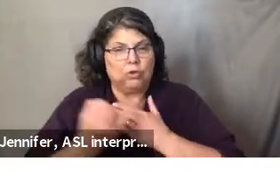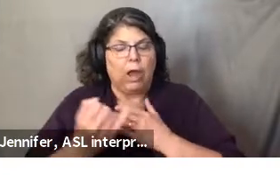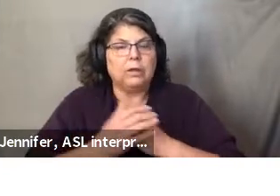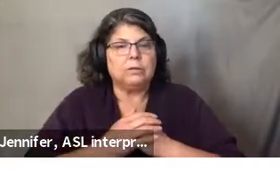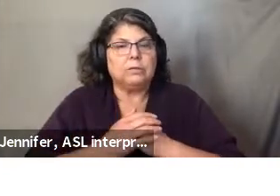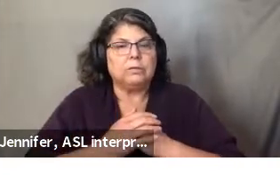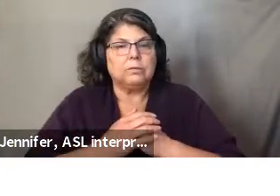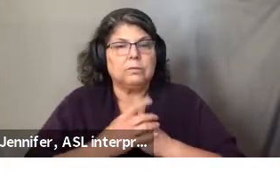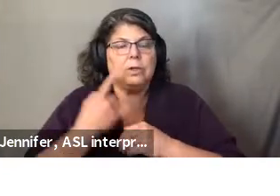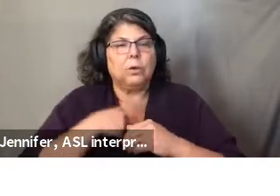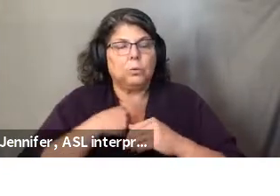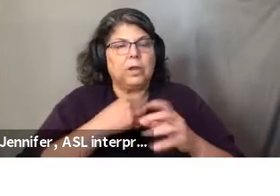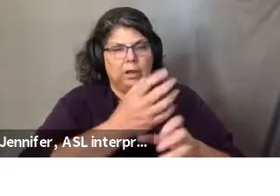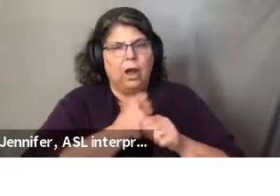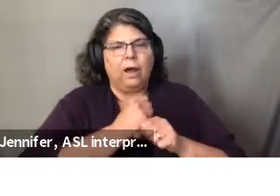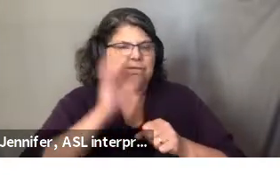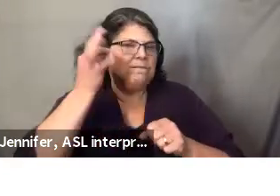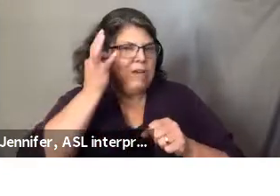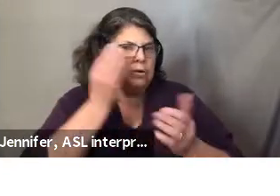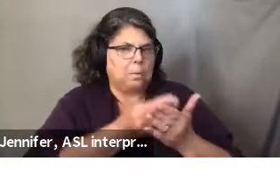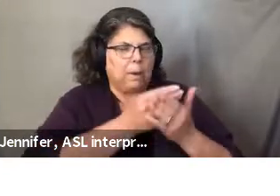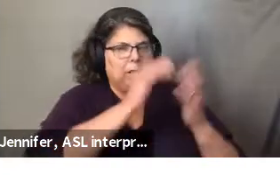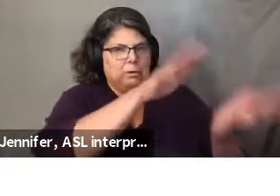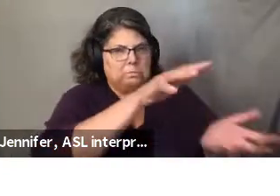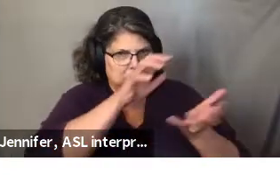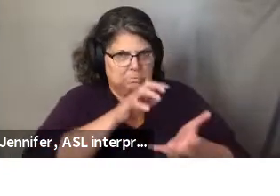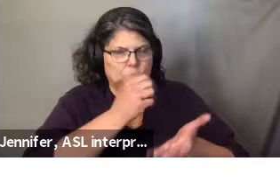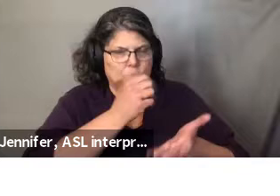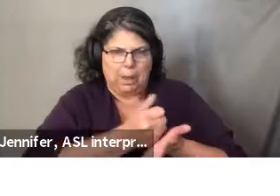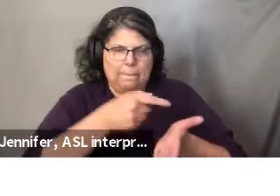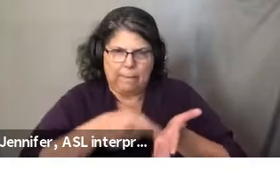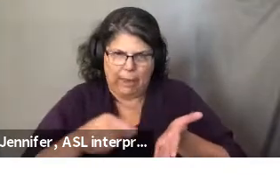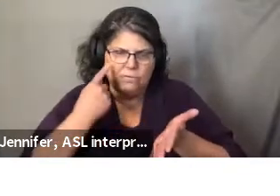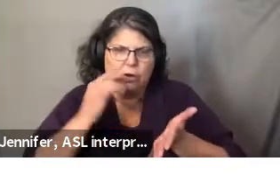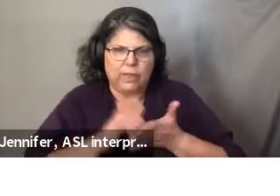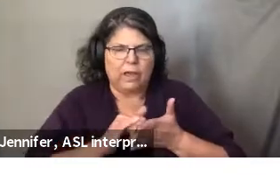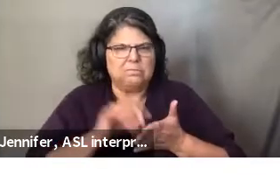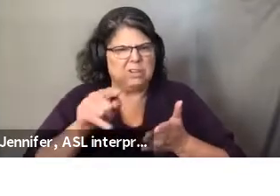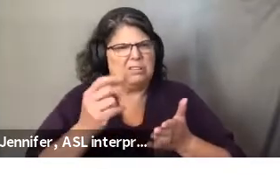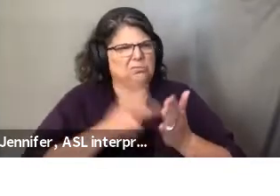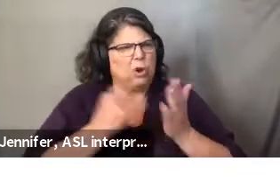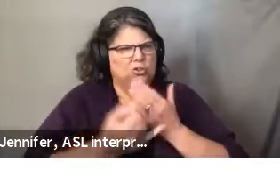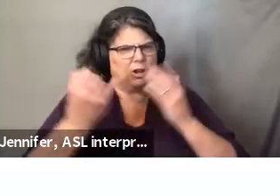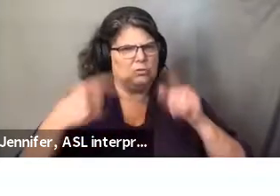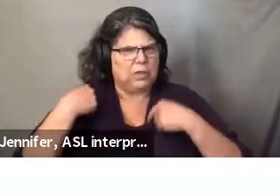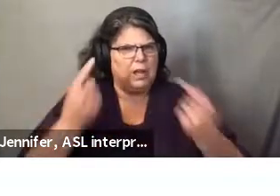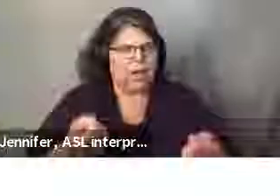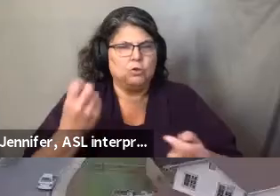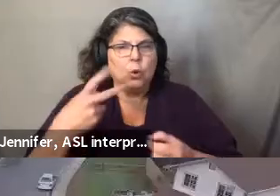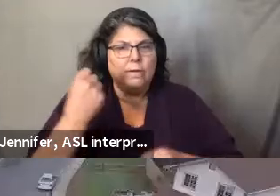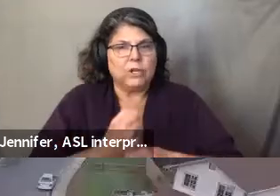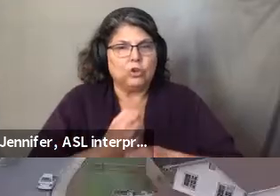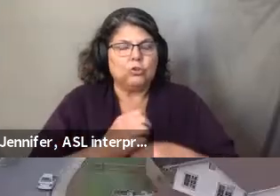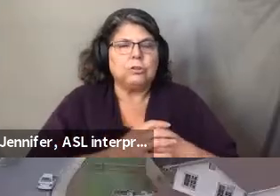were receiving federal assistance. These are projects we've done over the last 12 years.